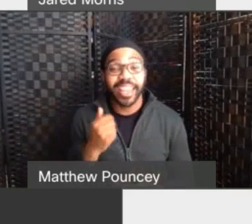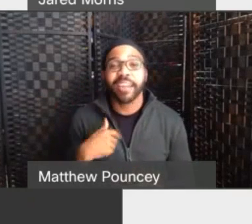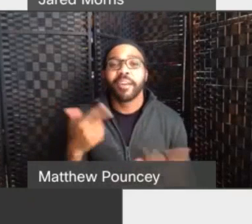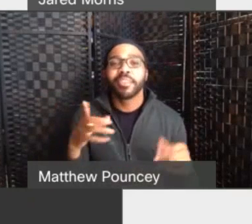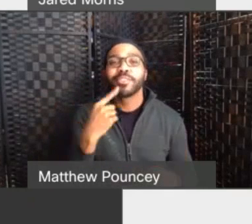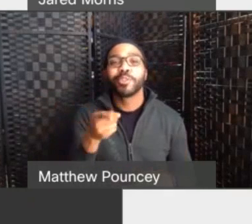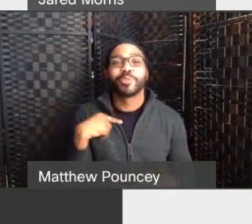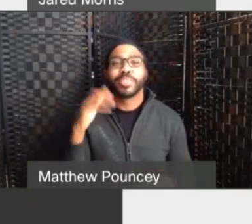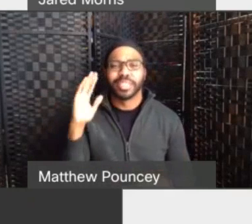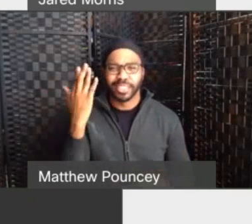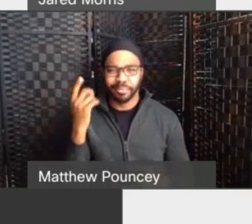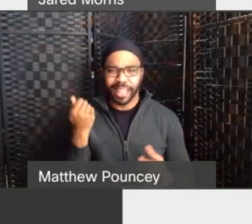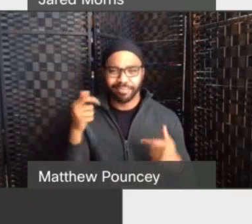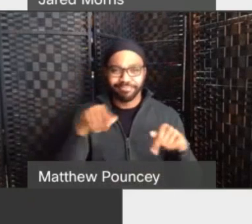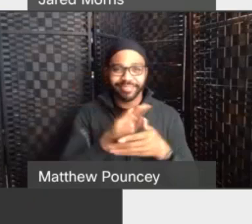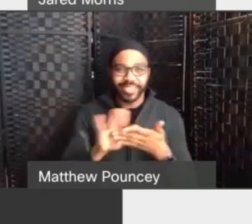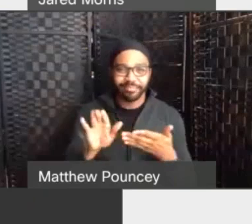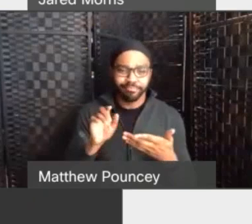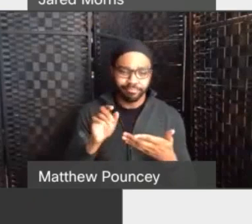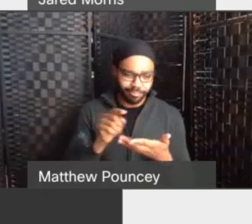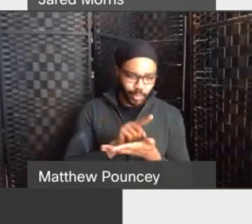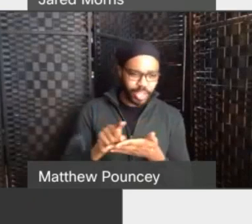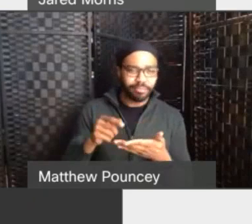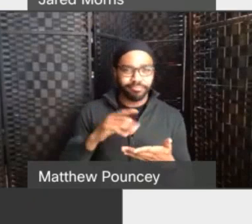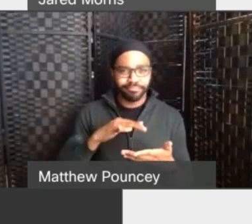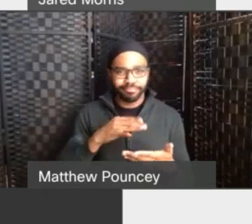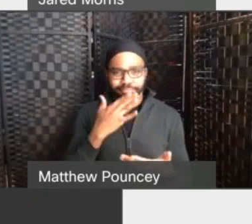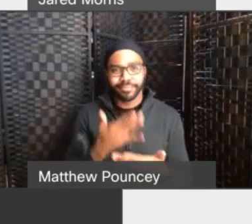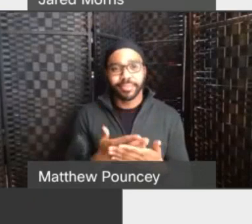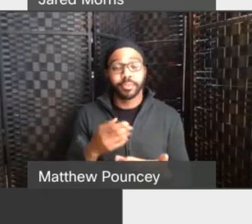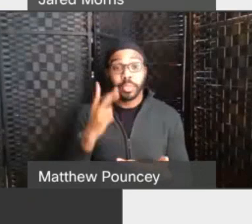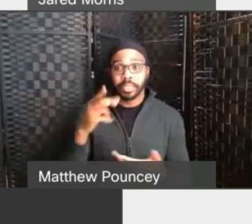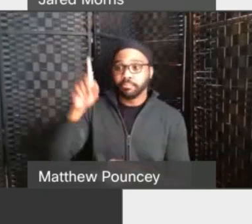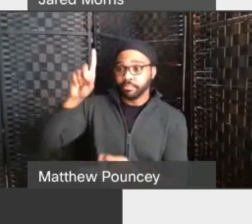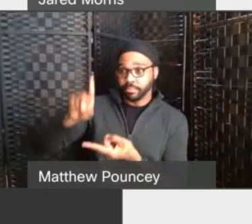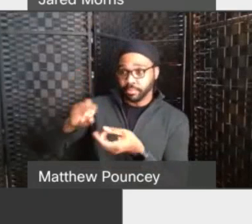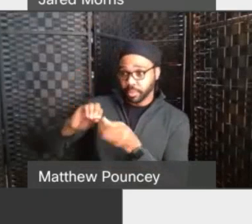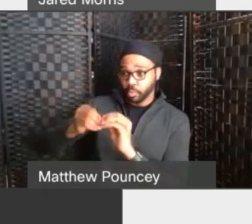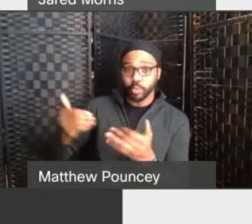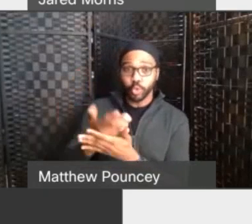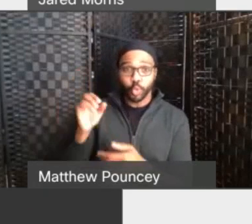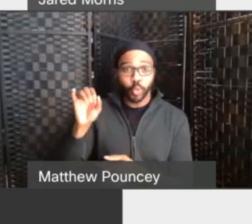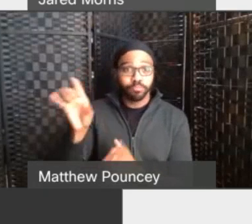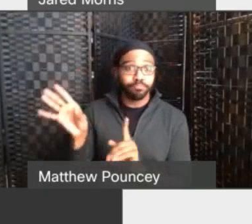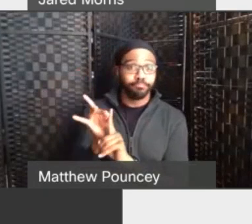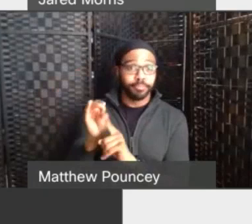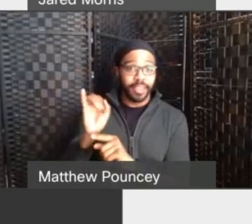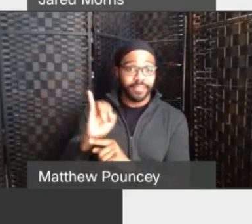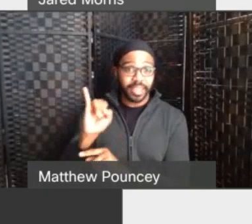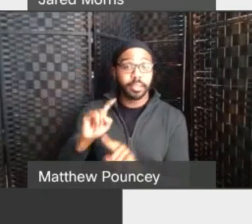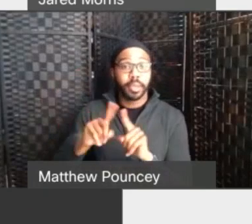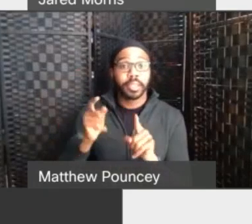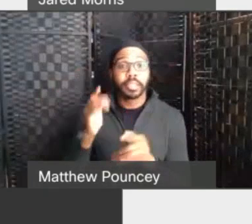to have been a very good week. Not only do we see the reduction in our new infections, but some hope on